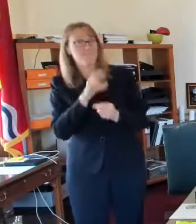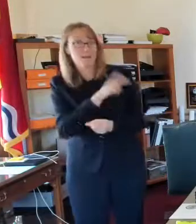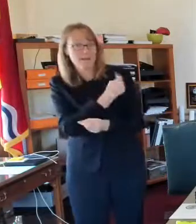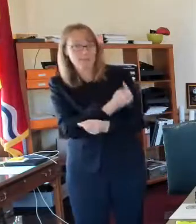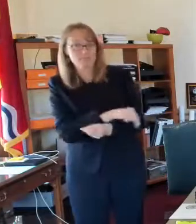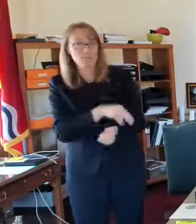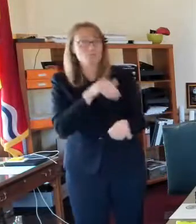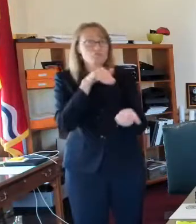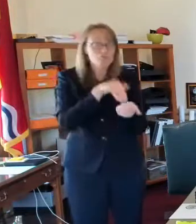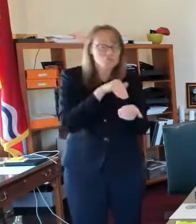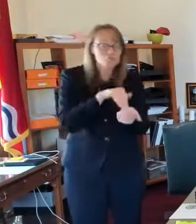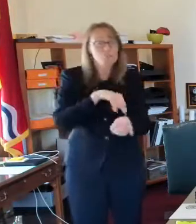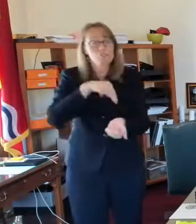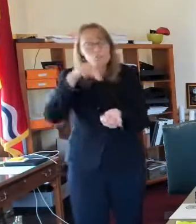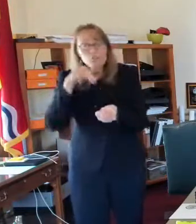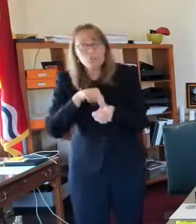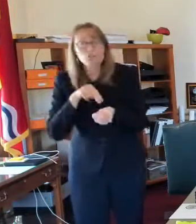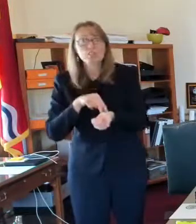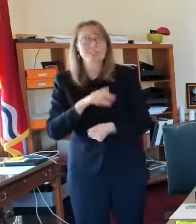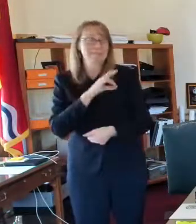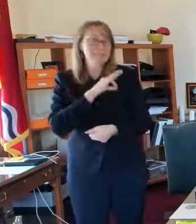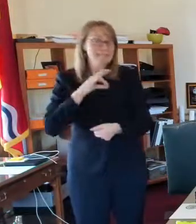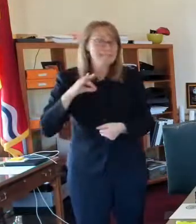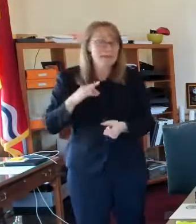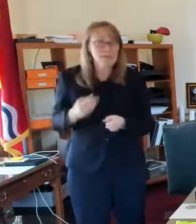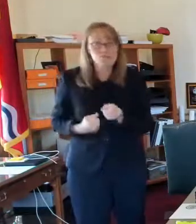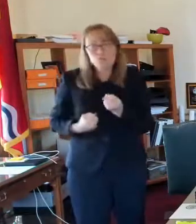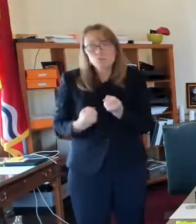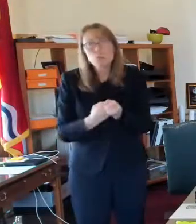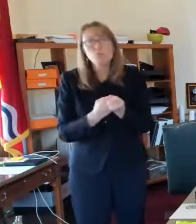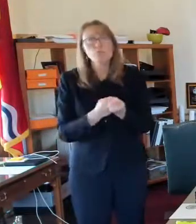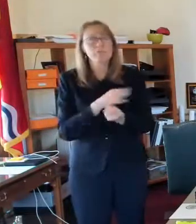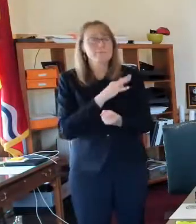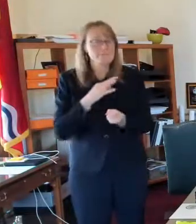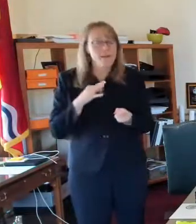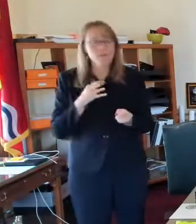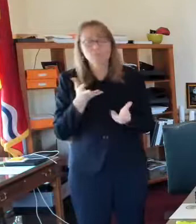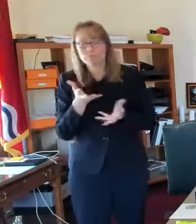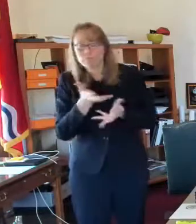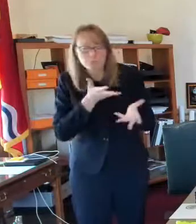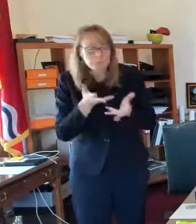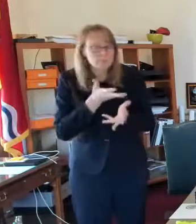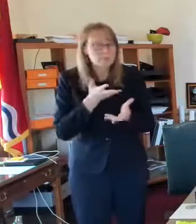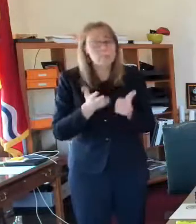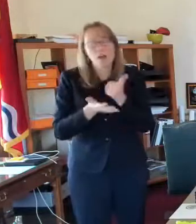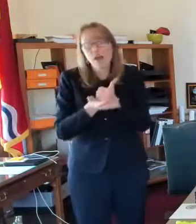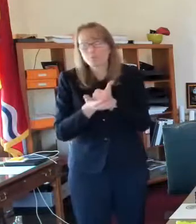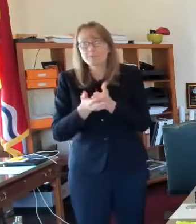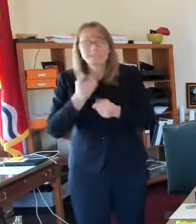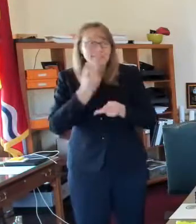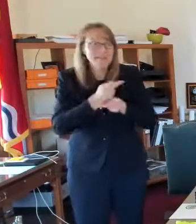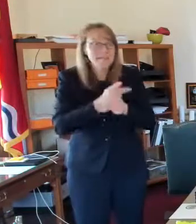the doctors and the supporting staff to take care of people. And you don't make